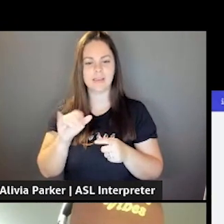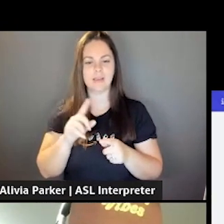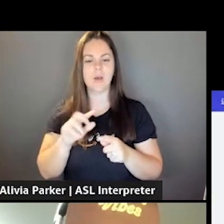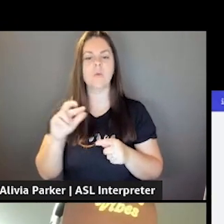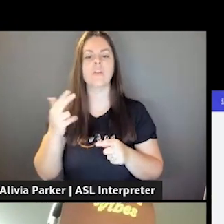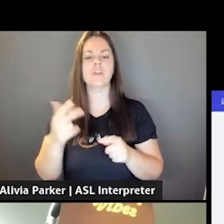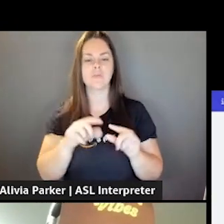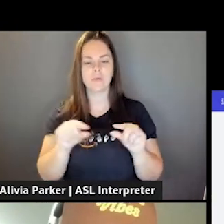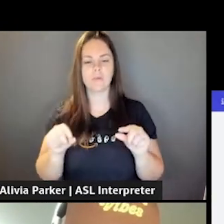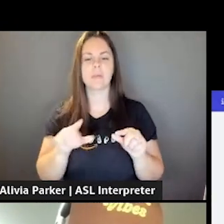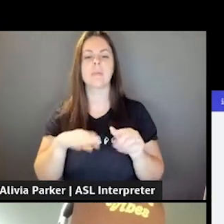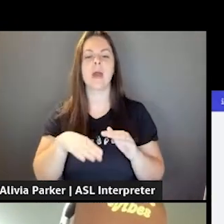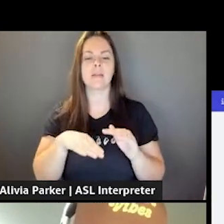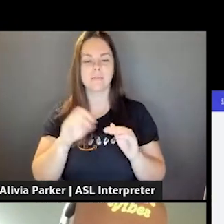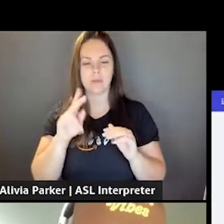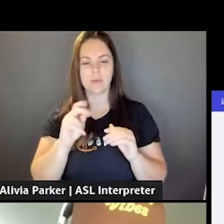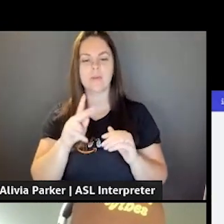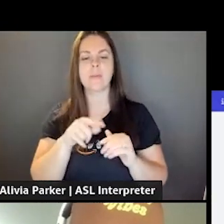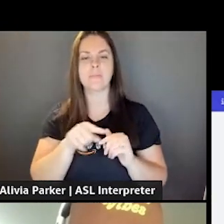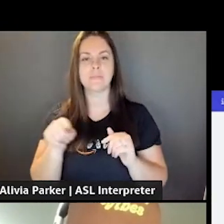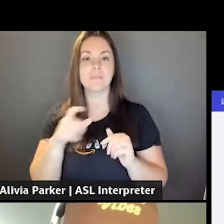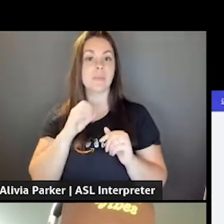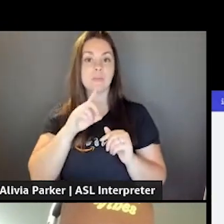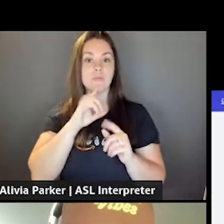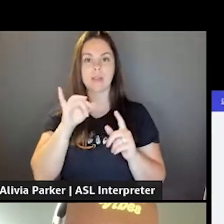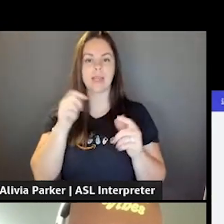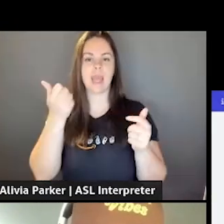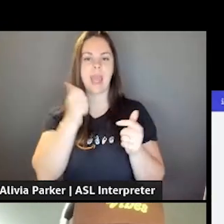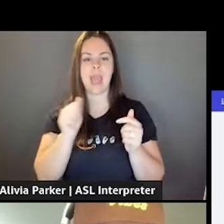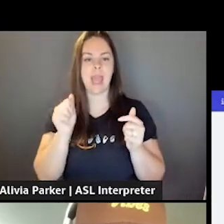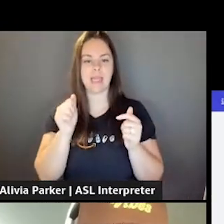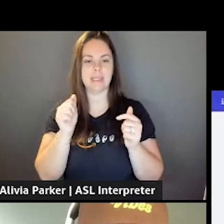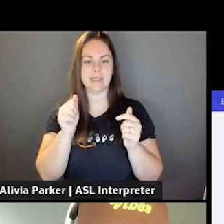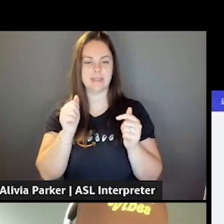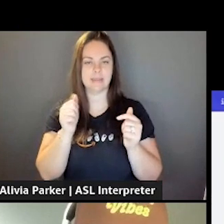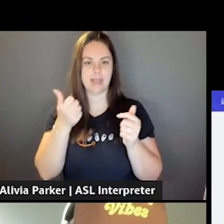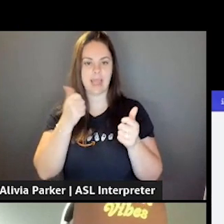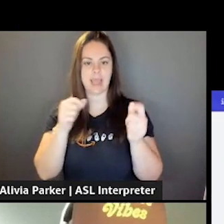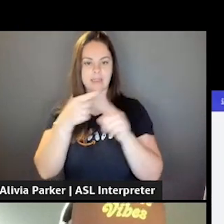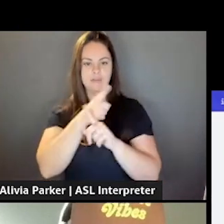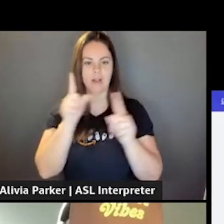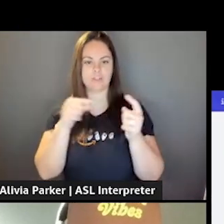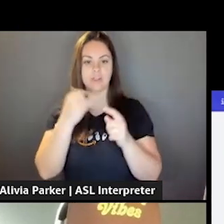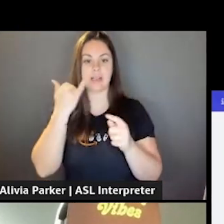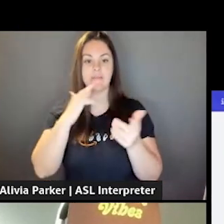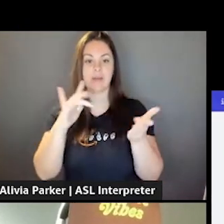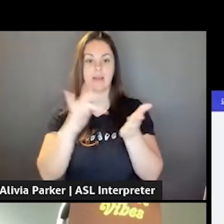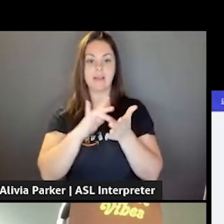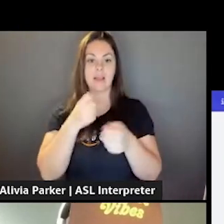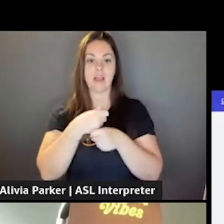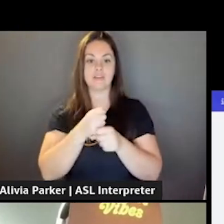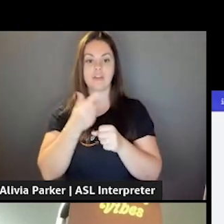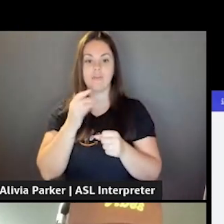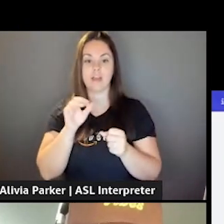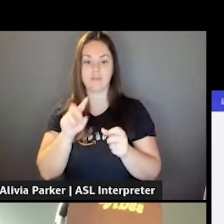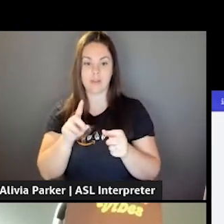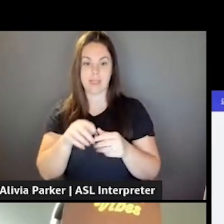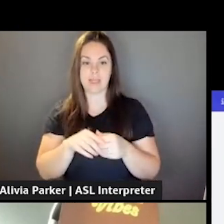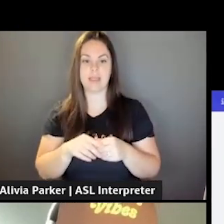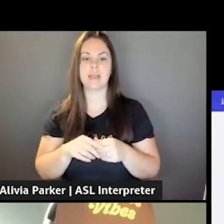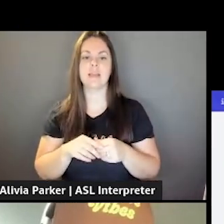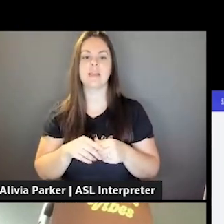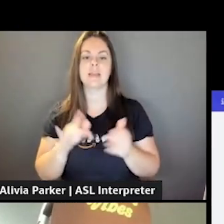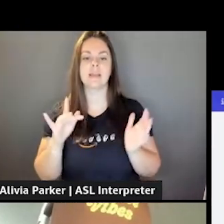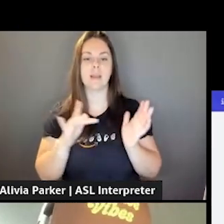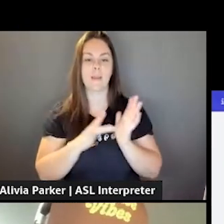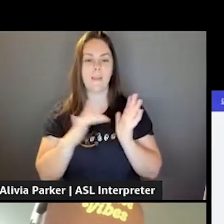Oh, AppSync. Okay. So I have this going in any direction, which is really cool. And if I click on generate grid, I'm going to throw you off for a second since you're so fast. I can